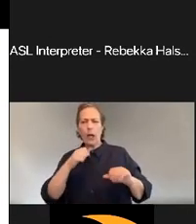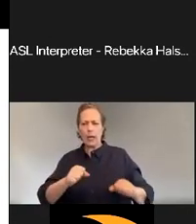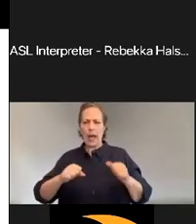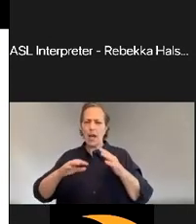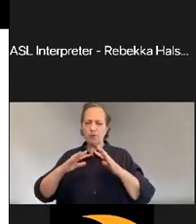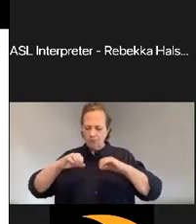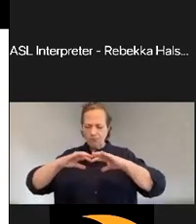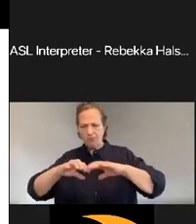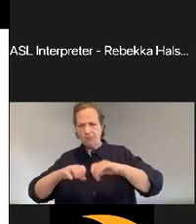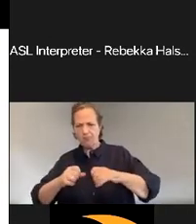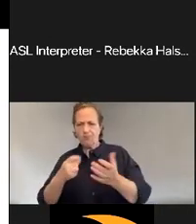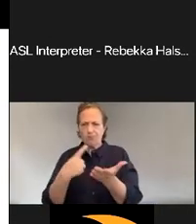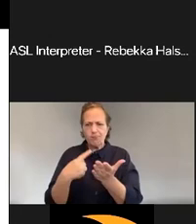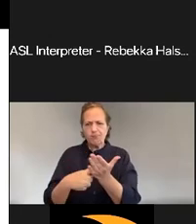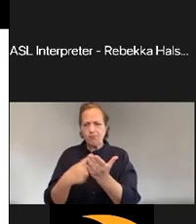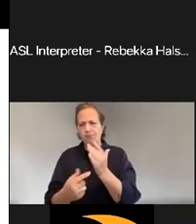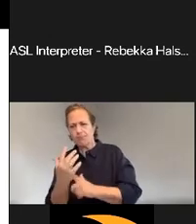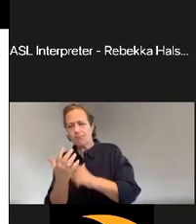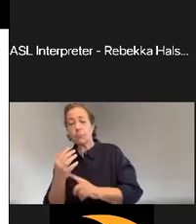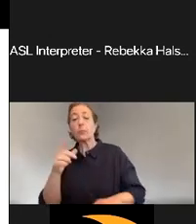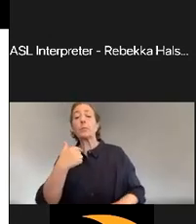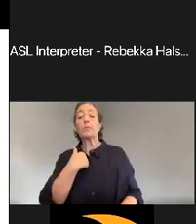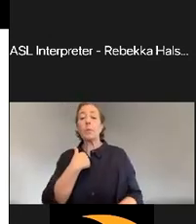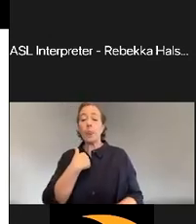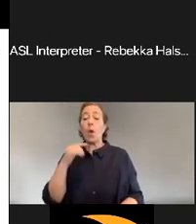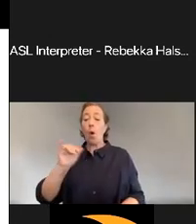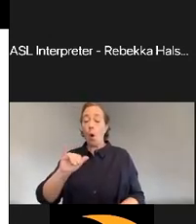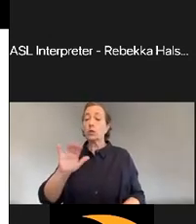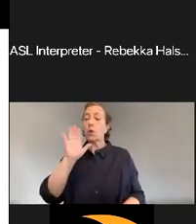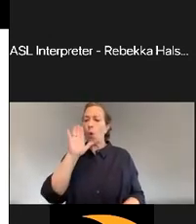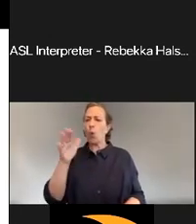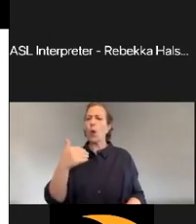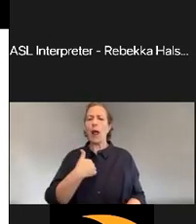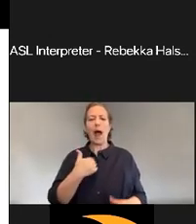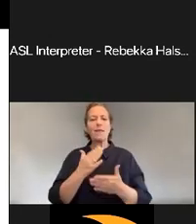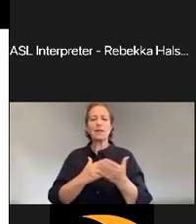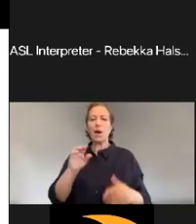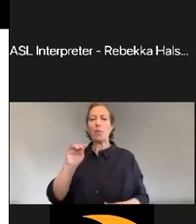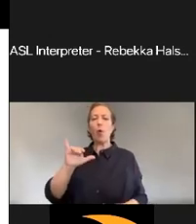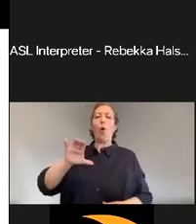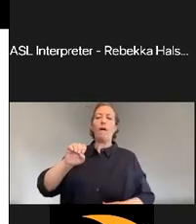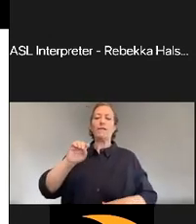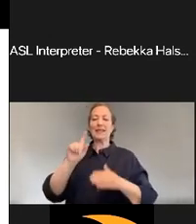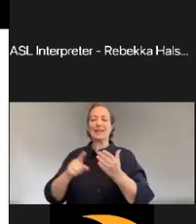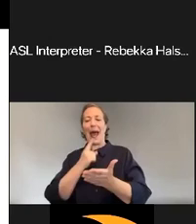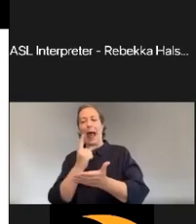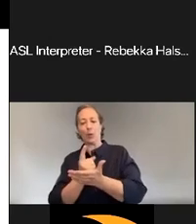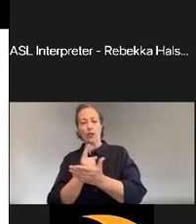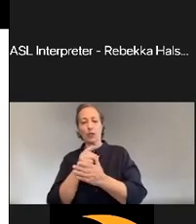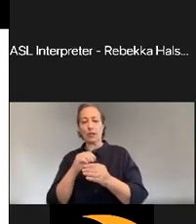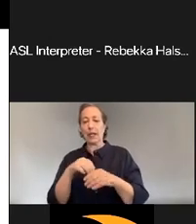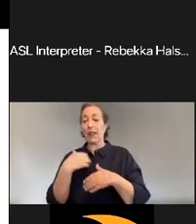But related also, I will be holding some office hours over the next few weeks to give